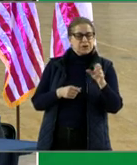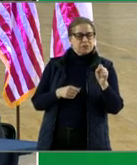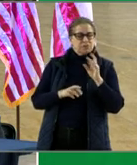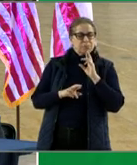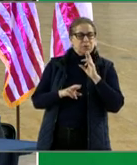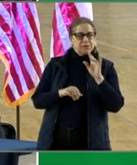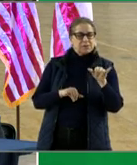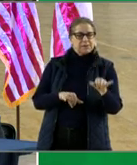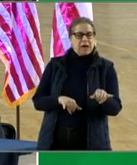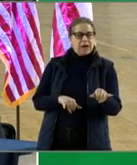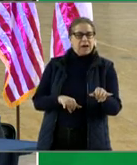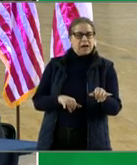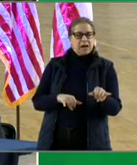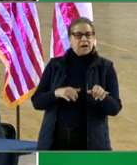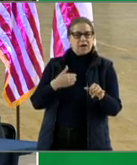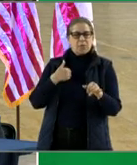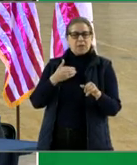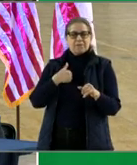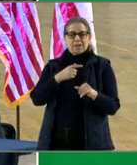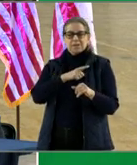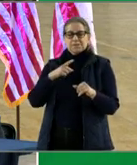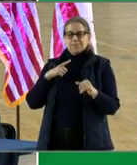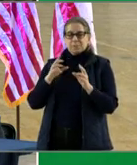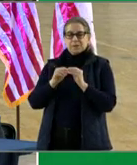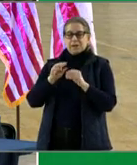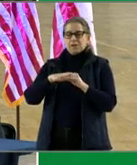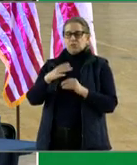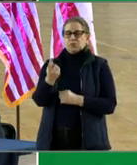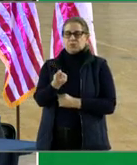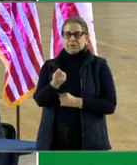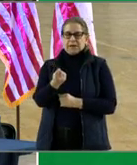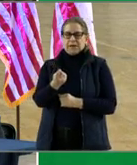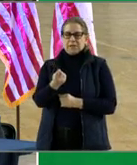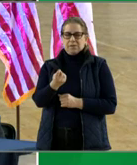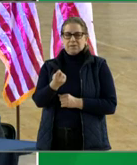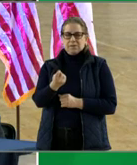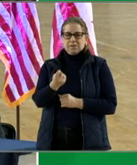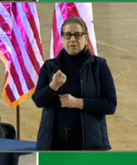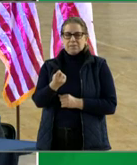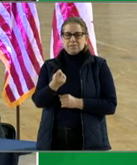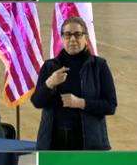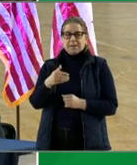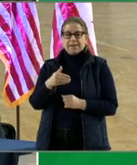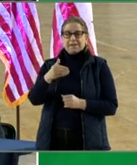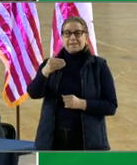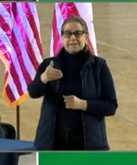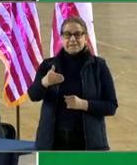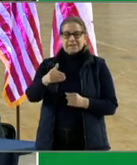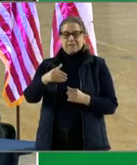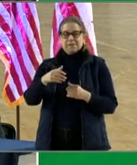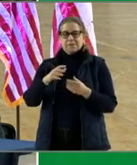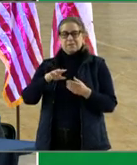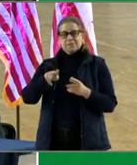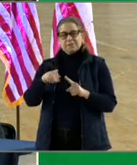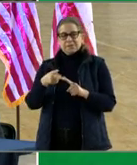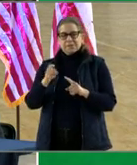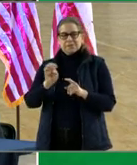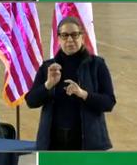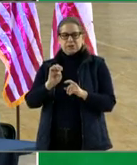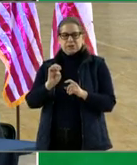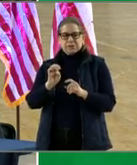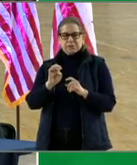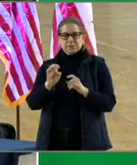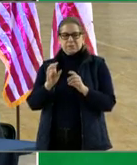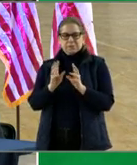legislative meeting on Tuesday, where we're taking up a second emergency with regard to issues that have been identified